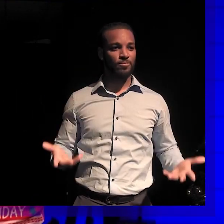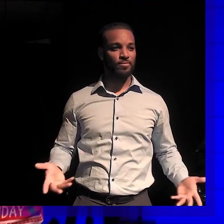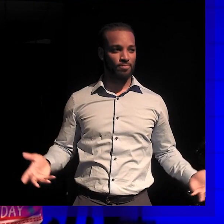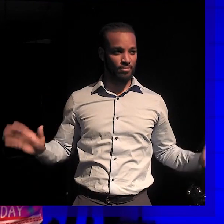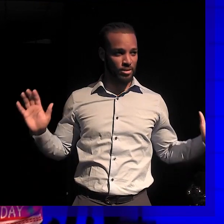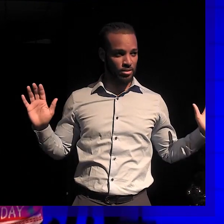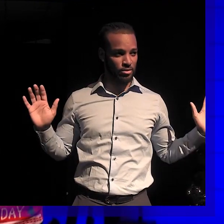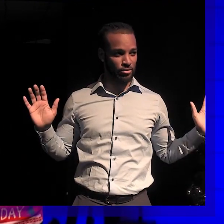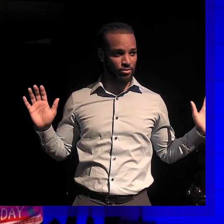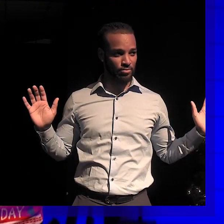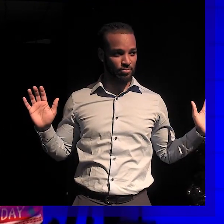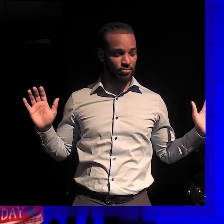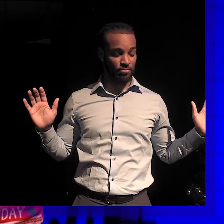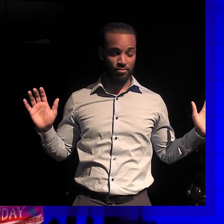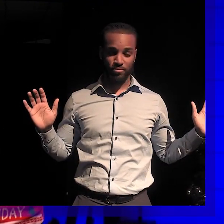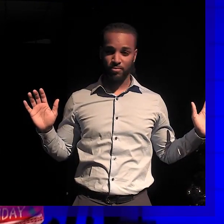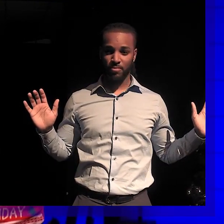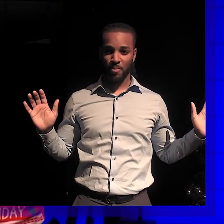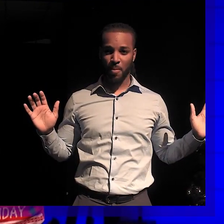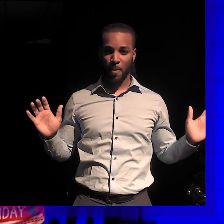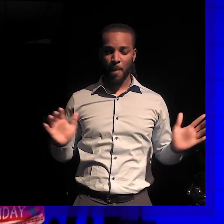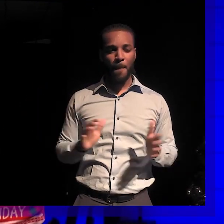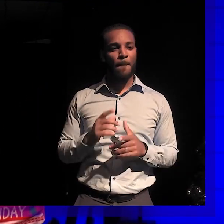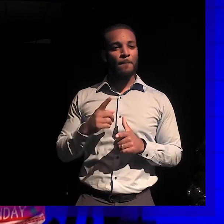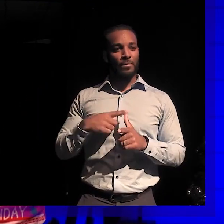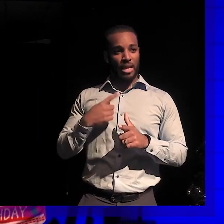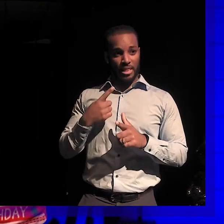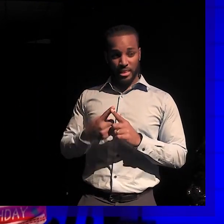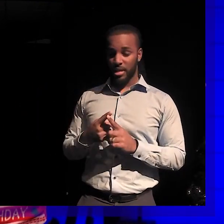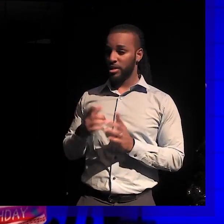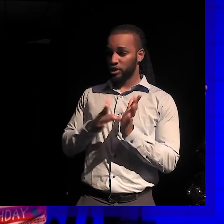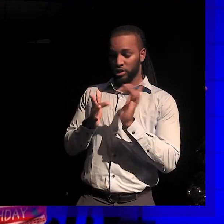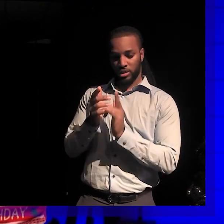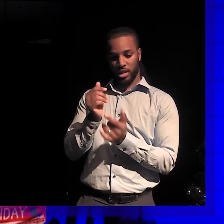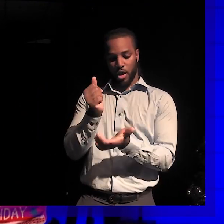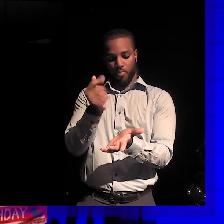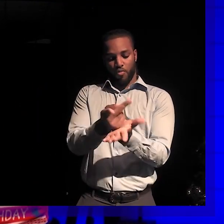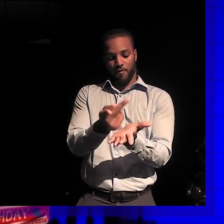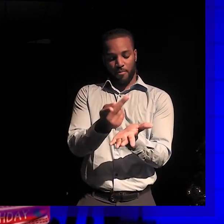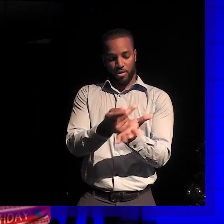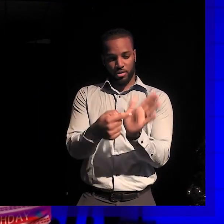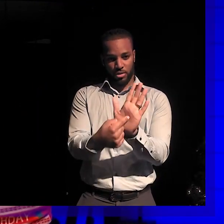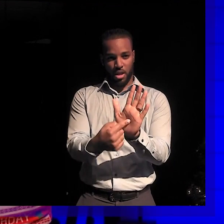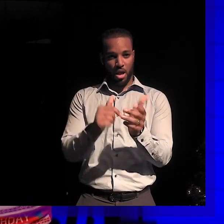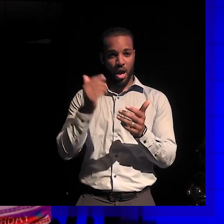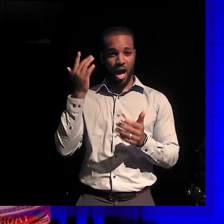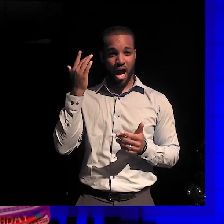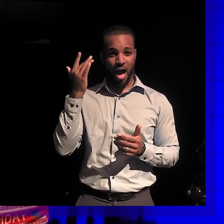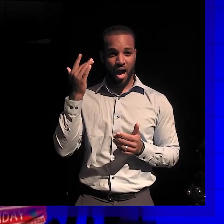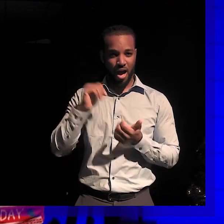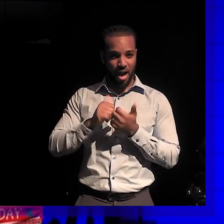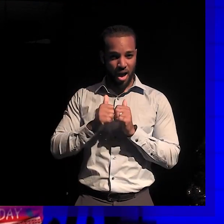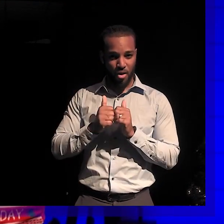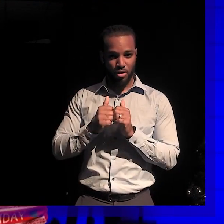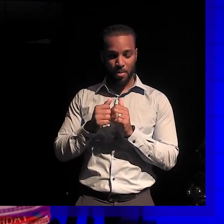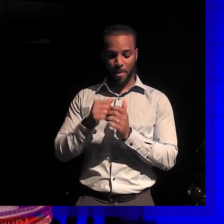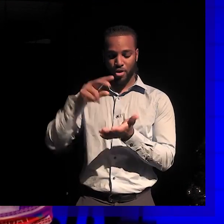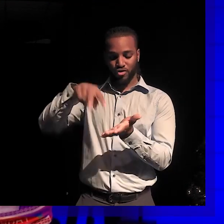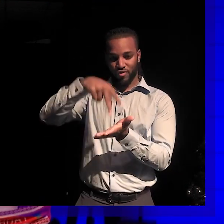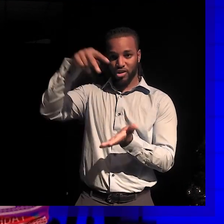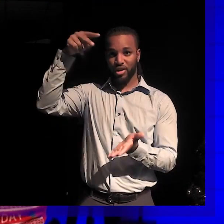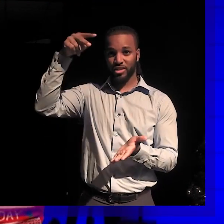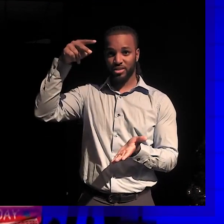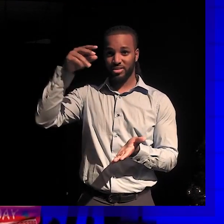is finished. And then he gave proof of purchase by his resurrection. It's